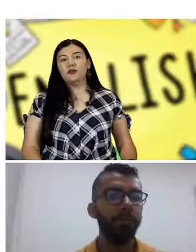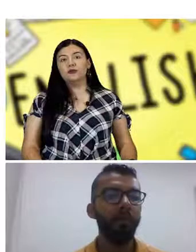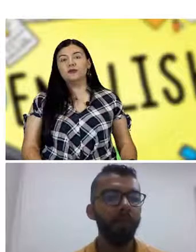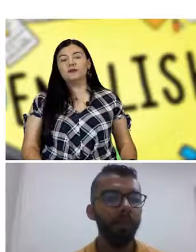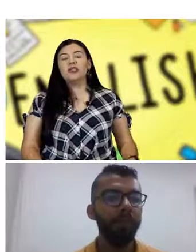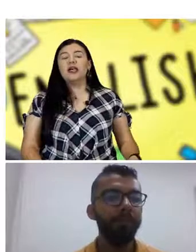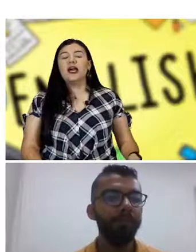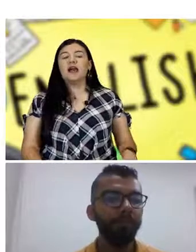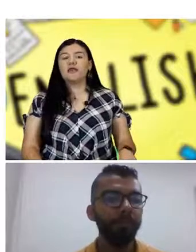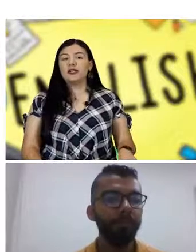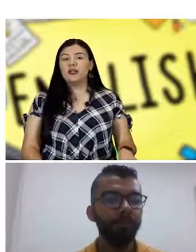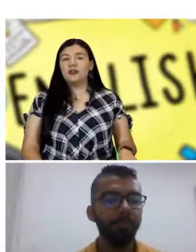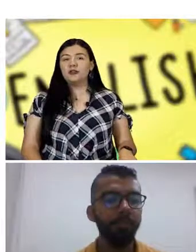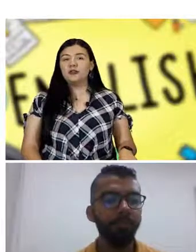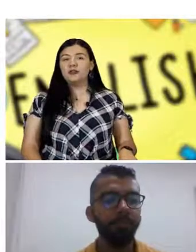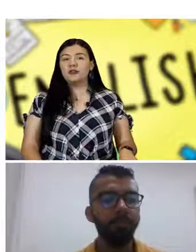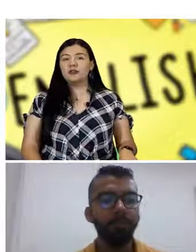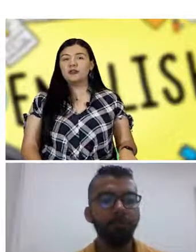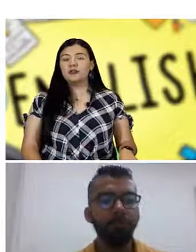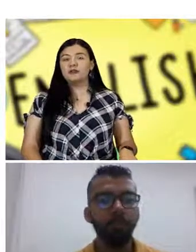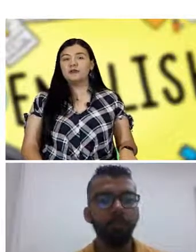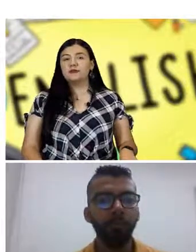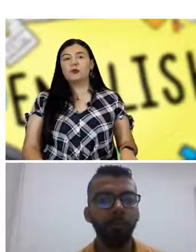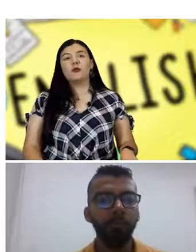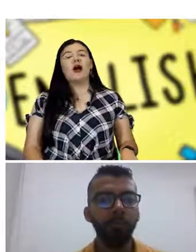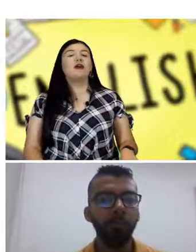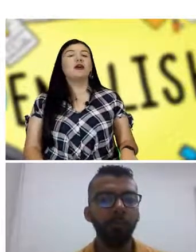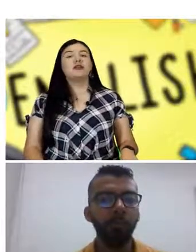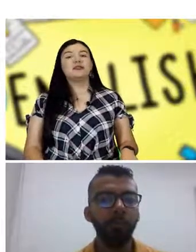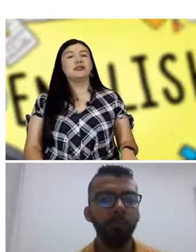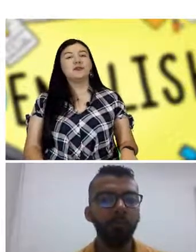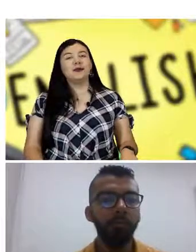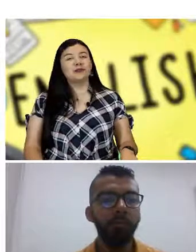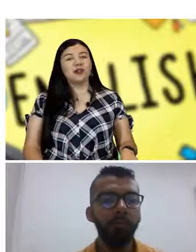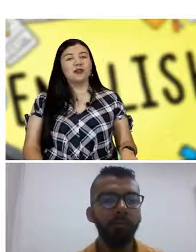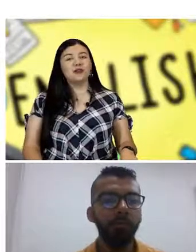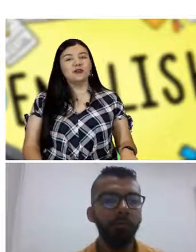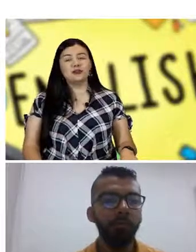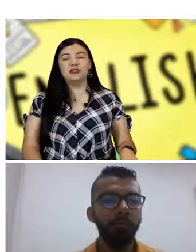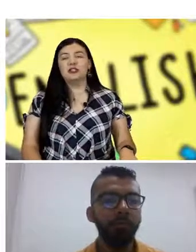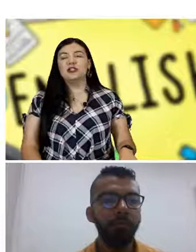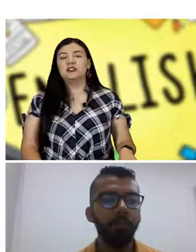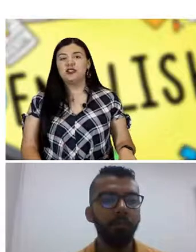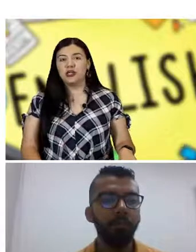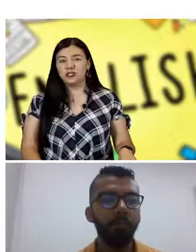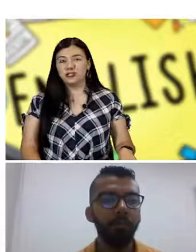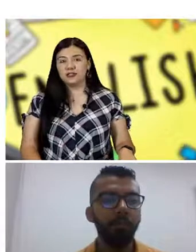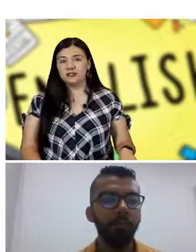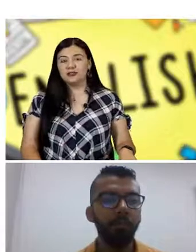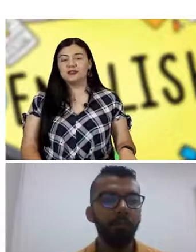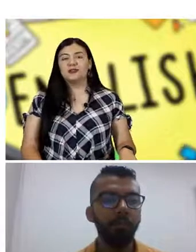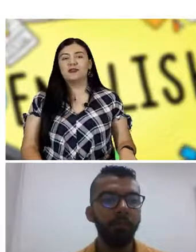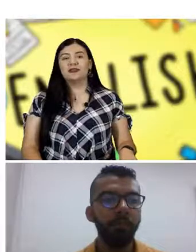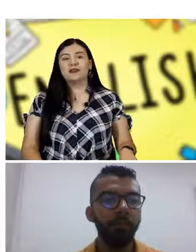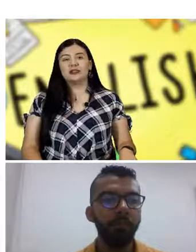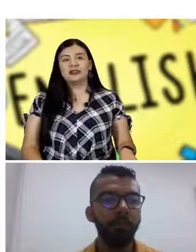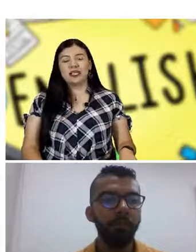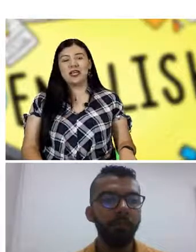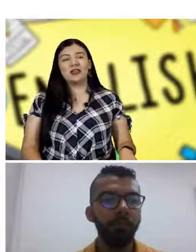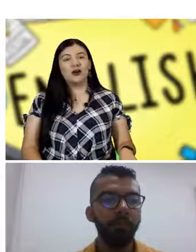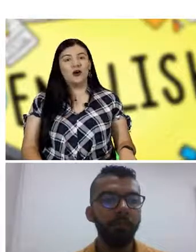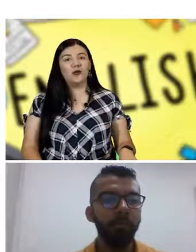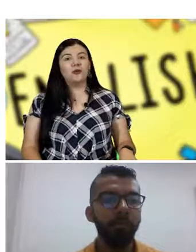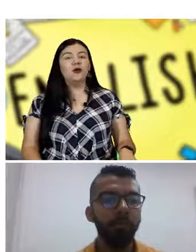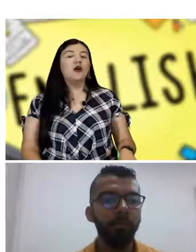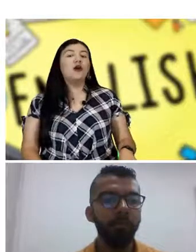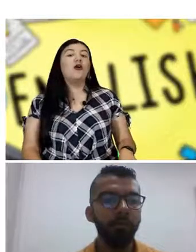runny nose. A runny nose, how can you solve a runny nose? Just